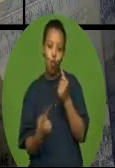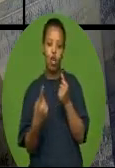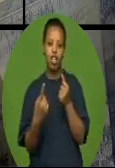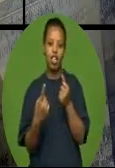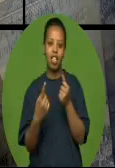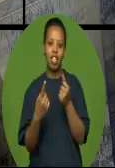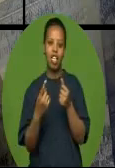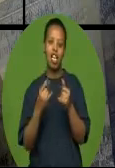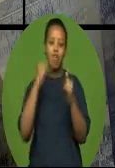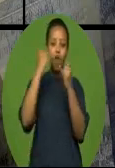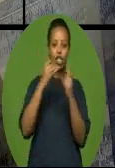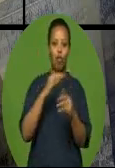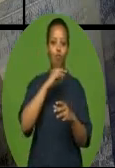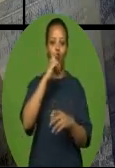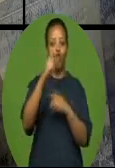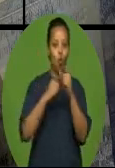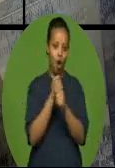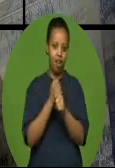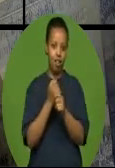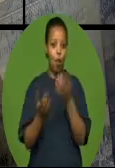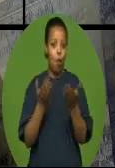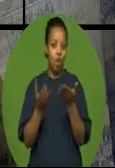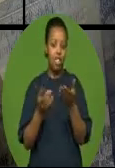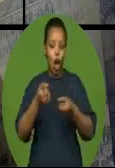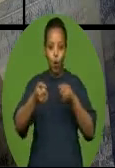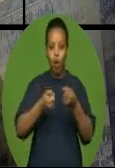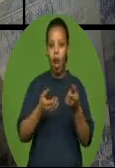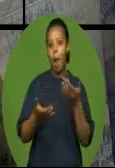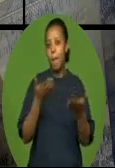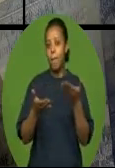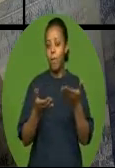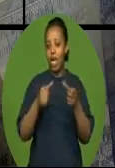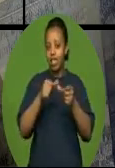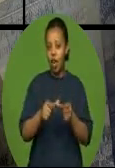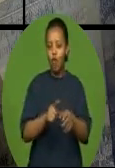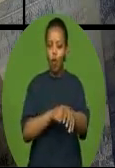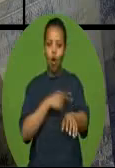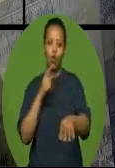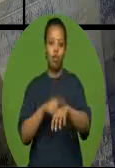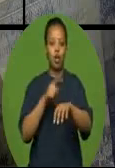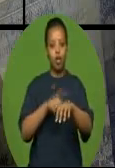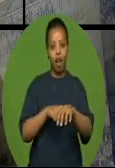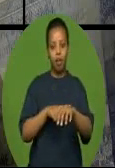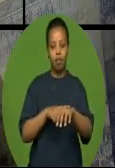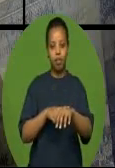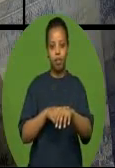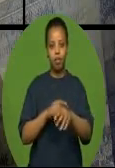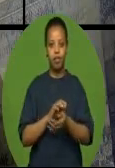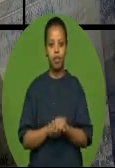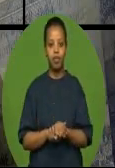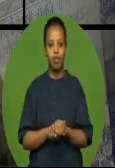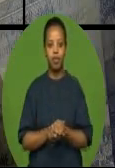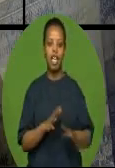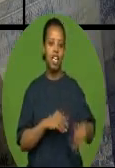a maximum of 1 year, whereas an automobile may stay for a long period of time.